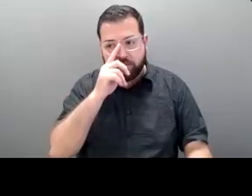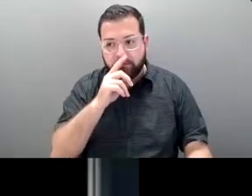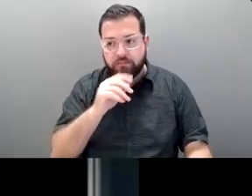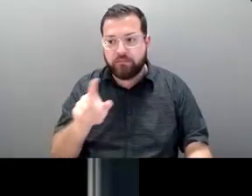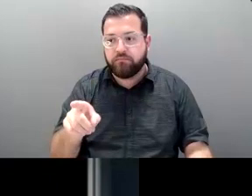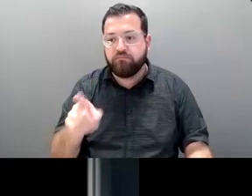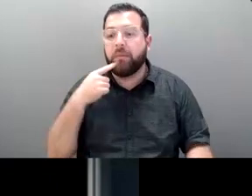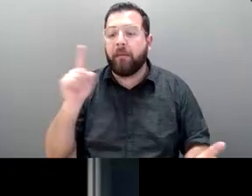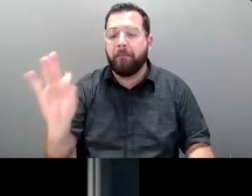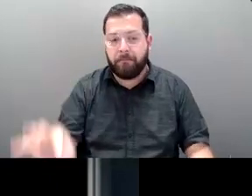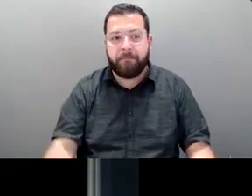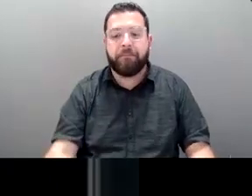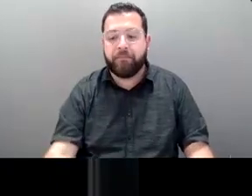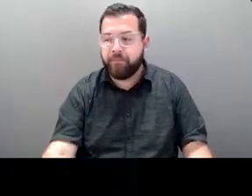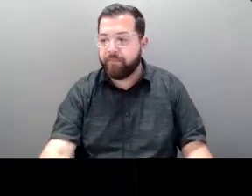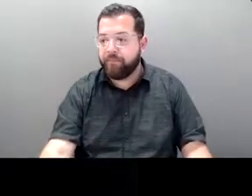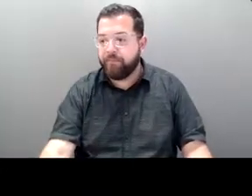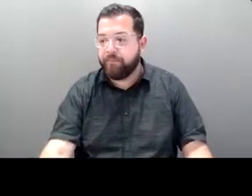this.